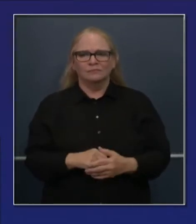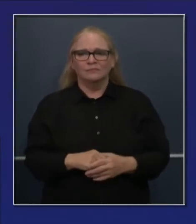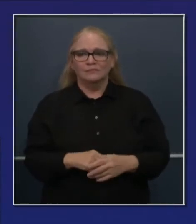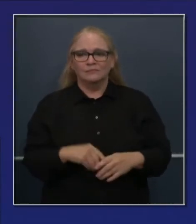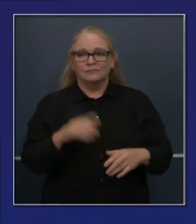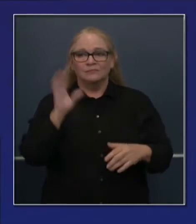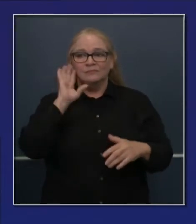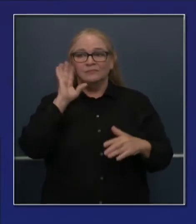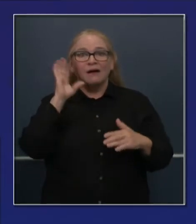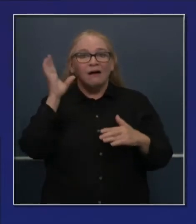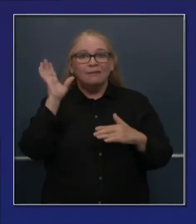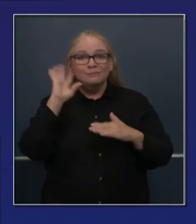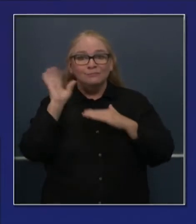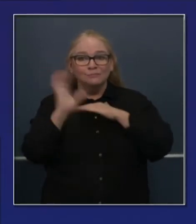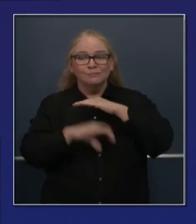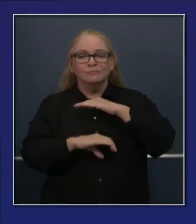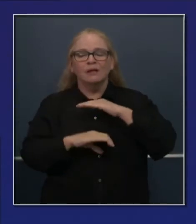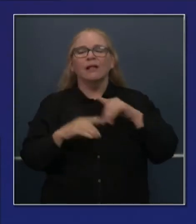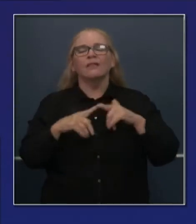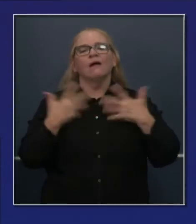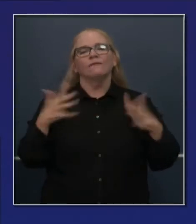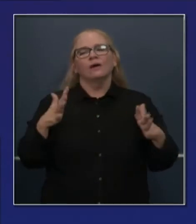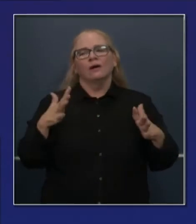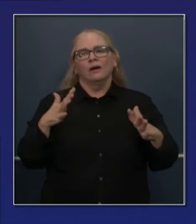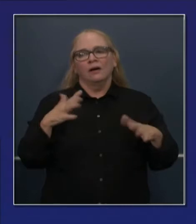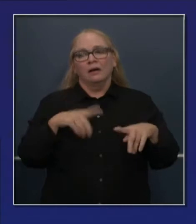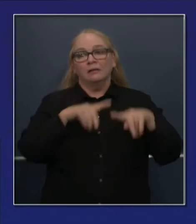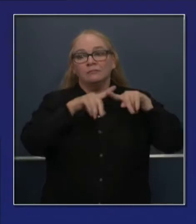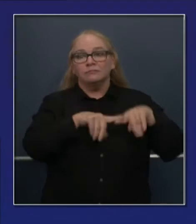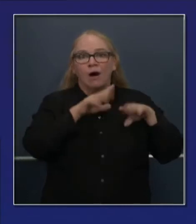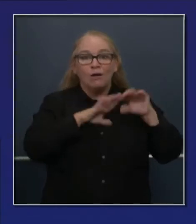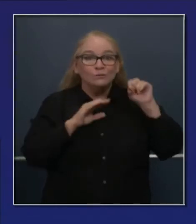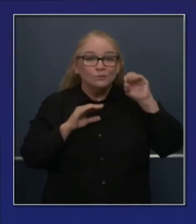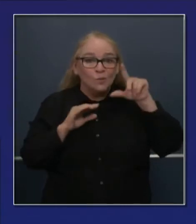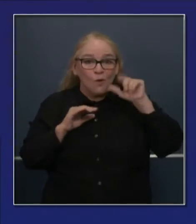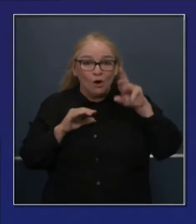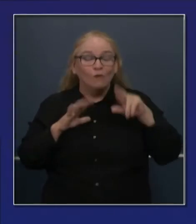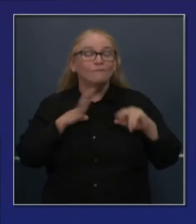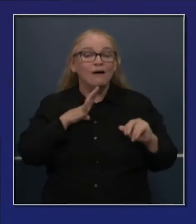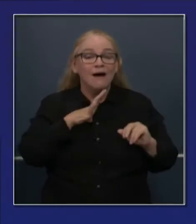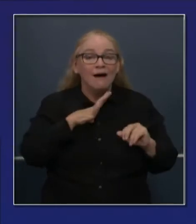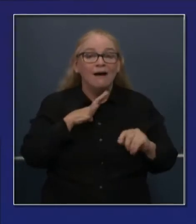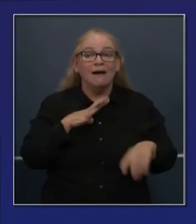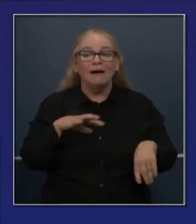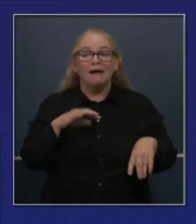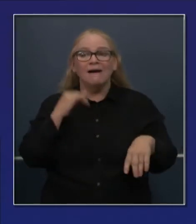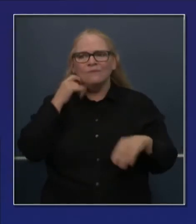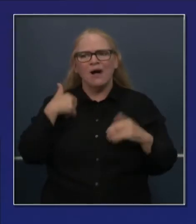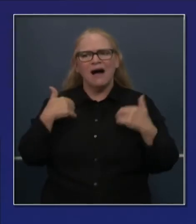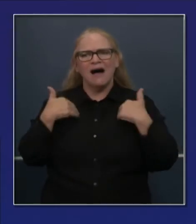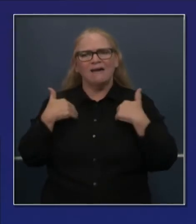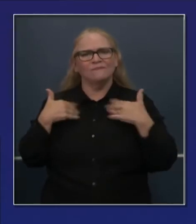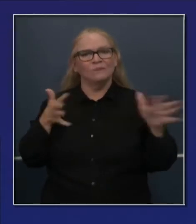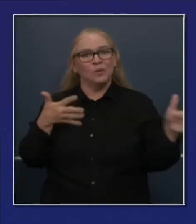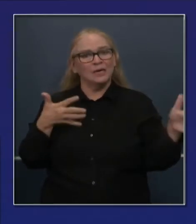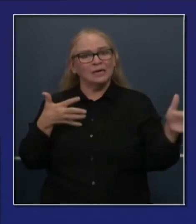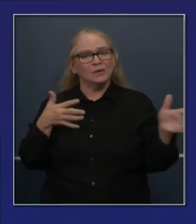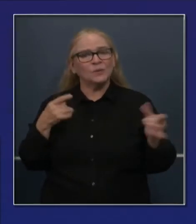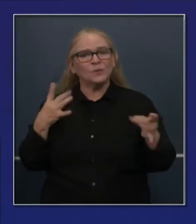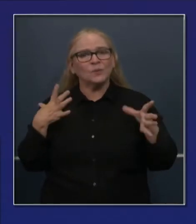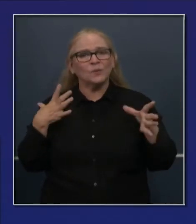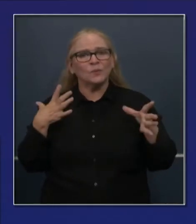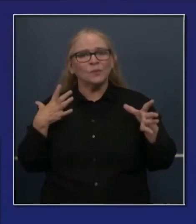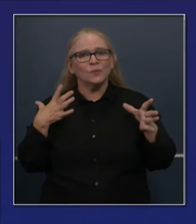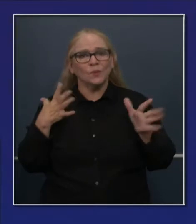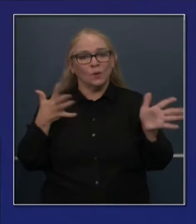utilization of solar, the fact that while we've had some peak gust winds, wind events across the state have been